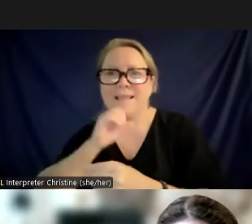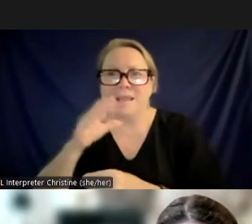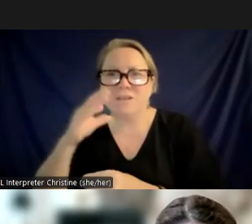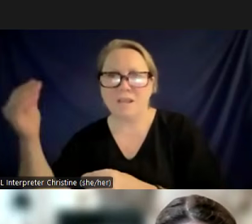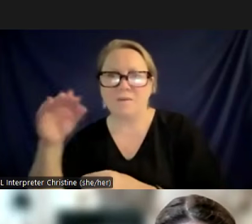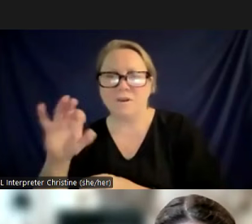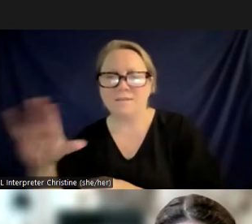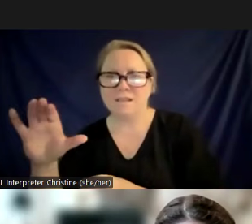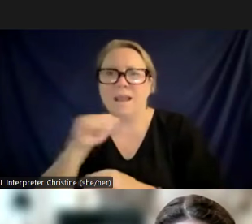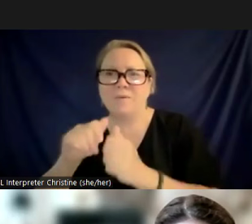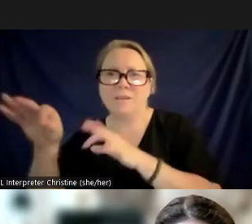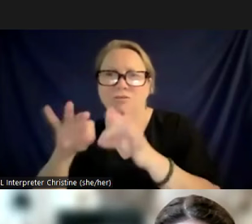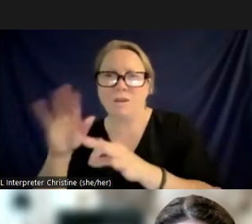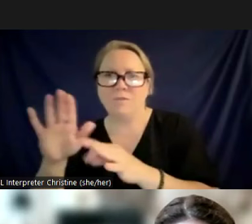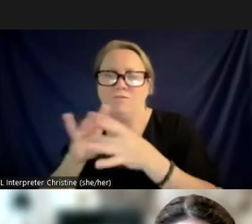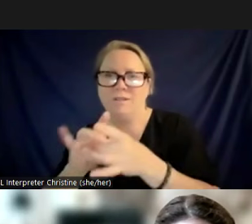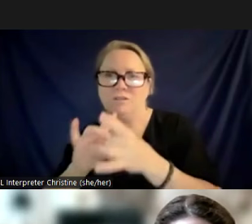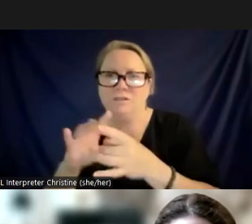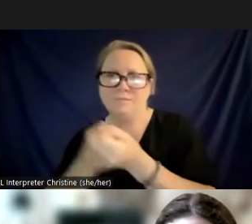their relationships and supports.